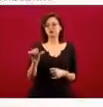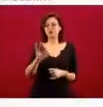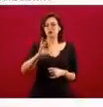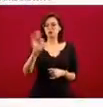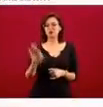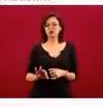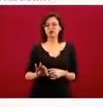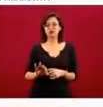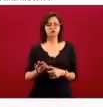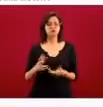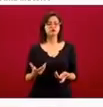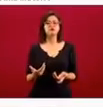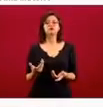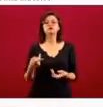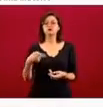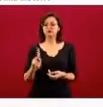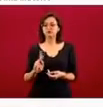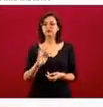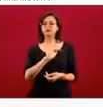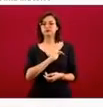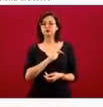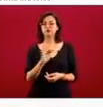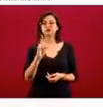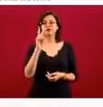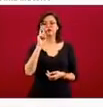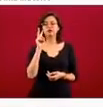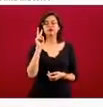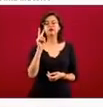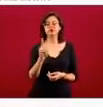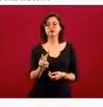been hospitalized so far.